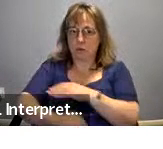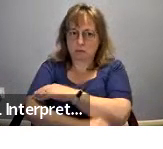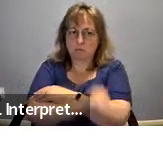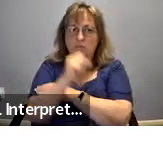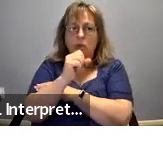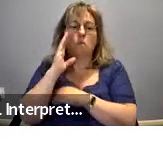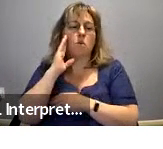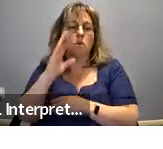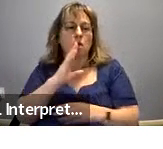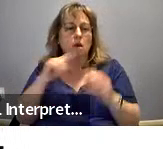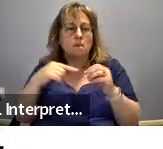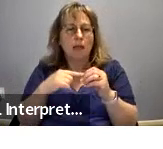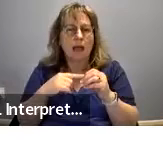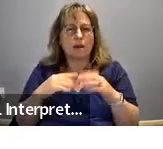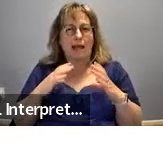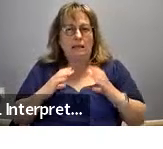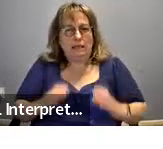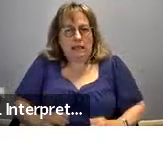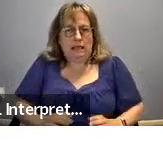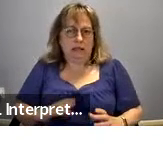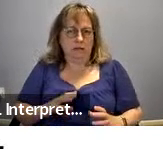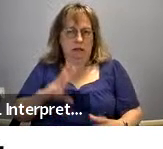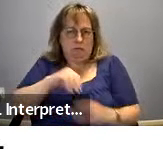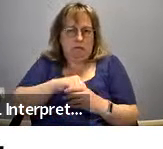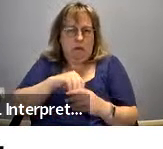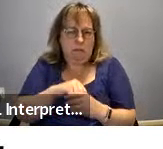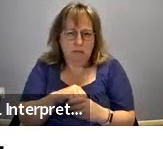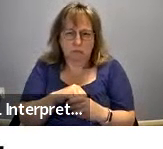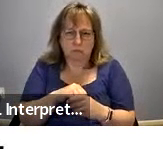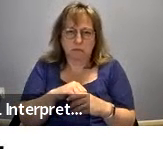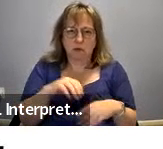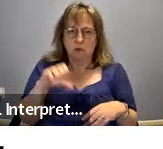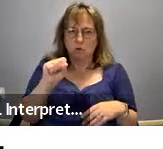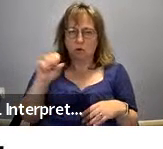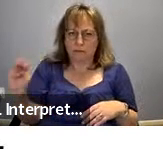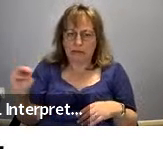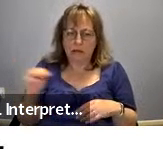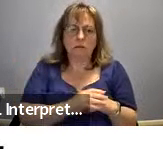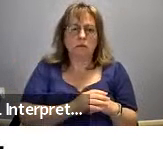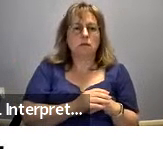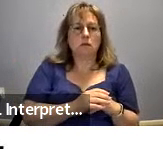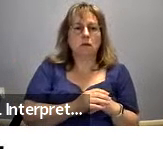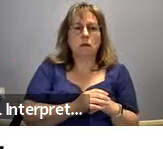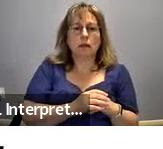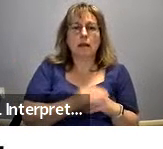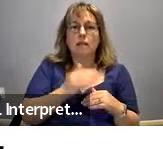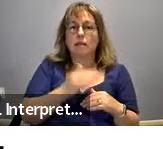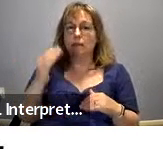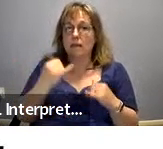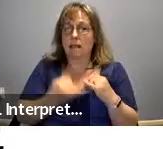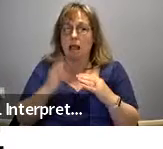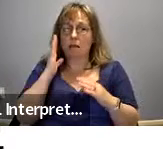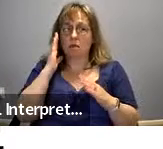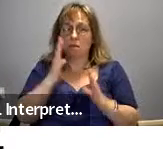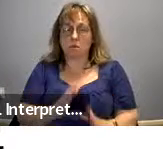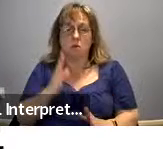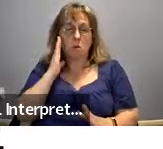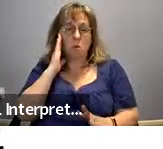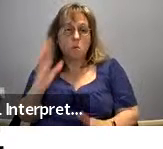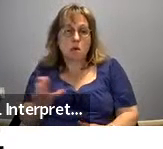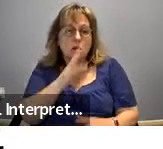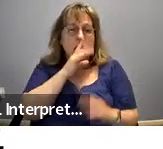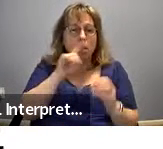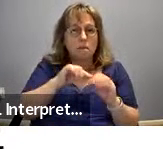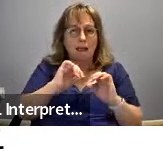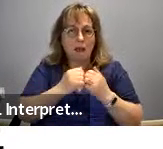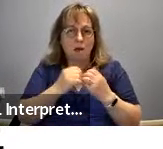citizenship. And then lastly, Jason is going to share the learning management systems that the district uses and how families can get connected with them.